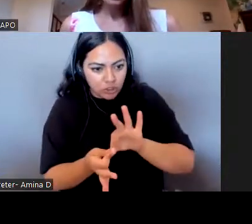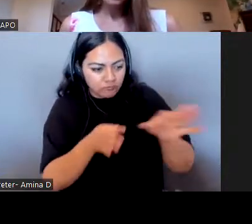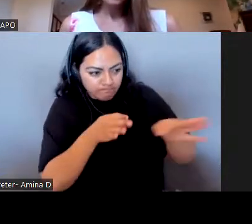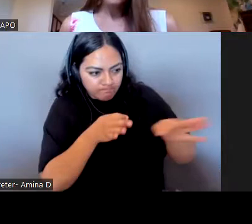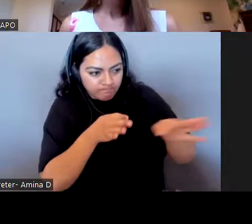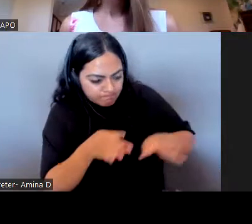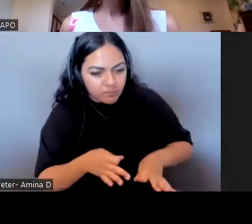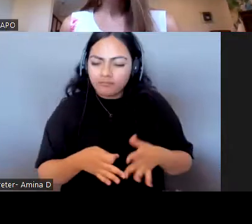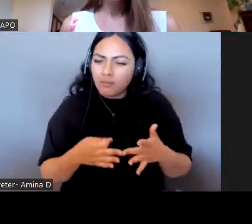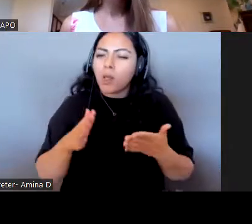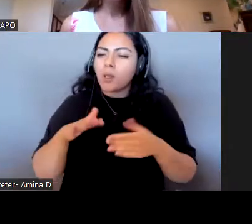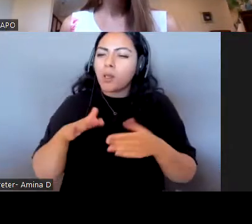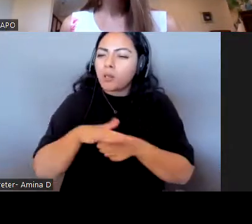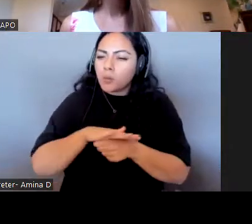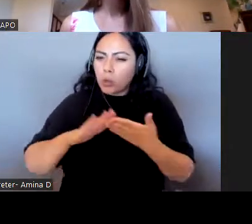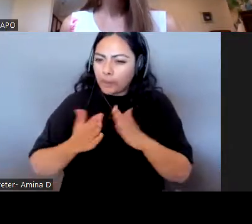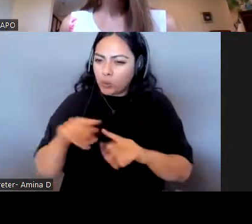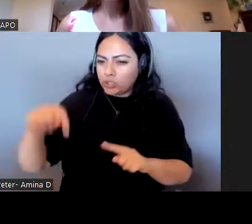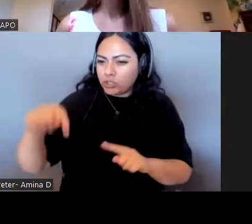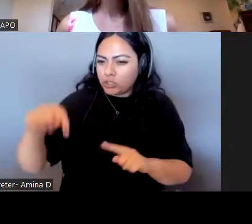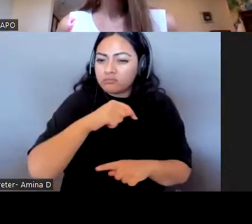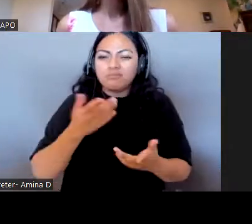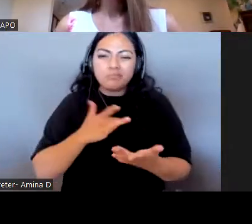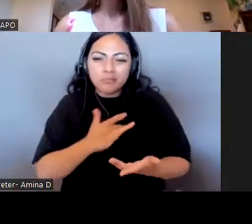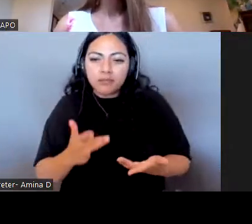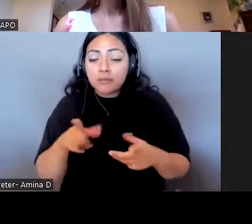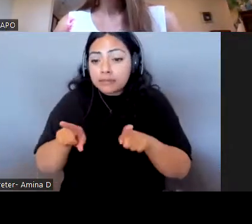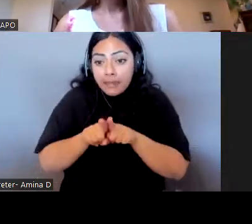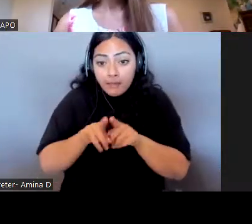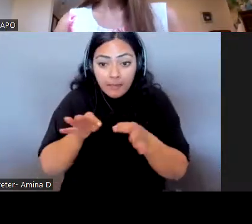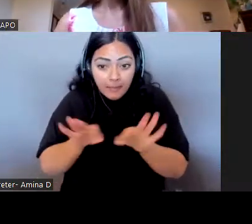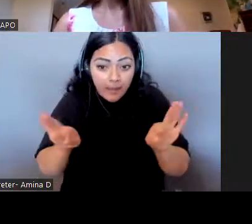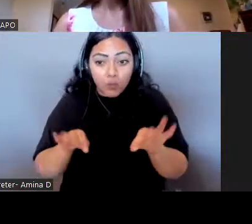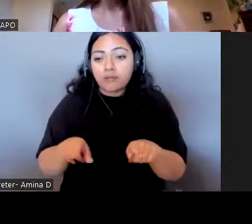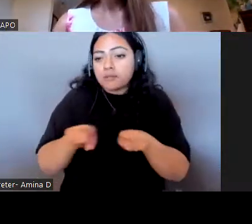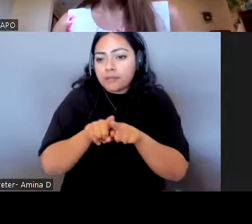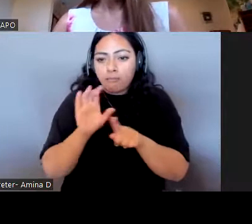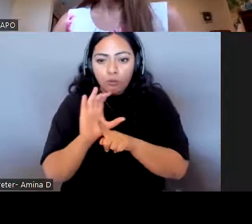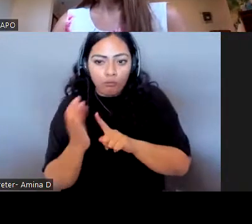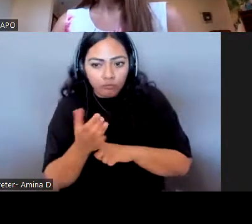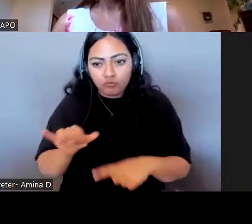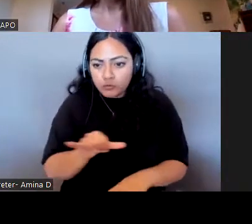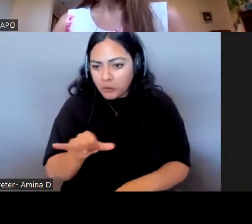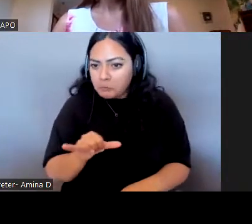the local communities that are either from the same culture or from the same language. And those are free usually?